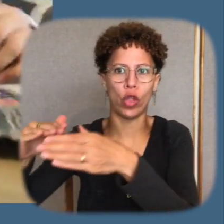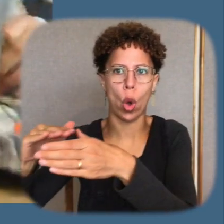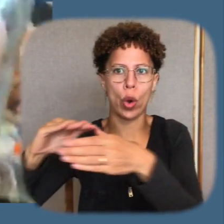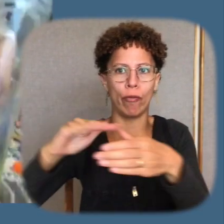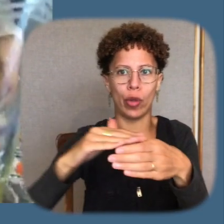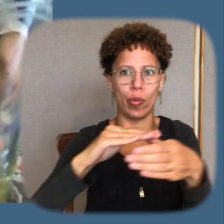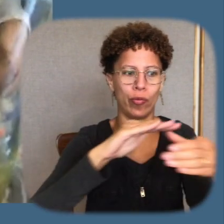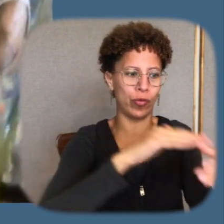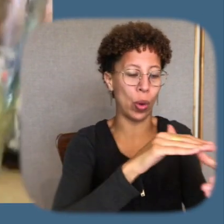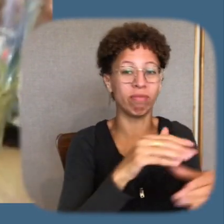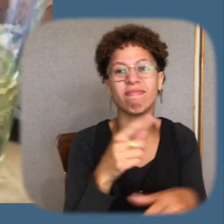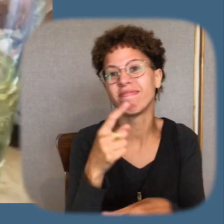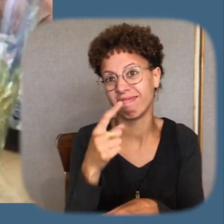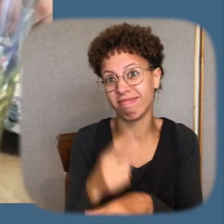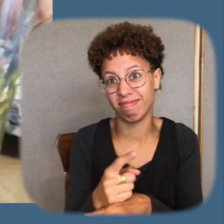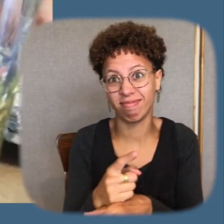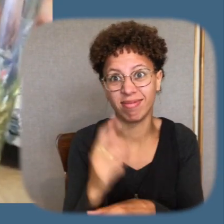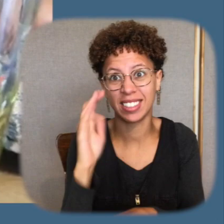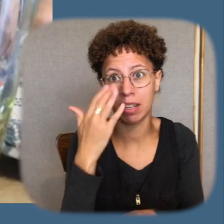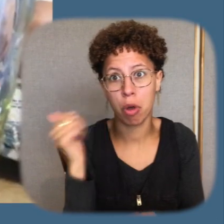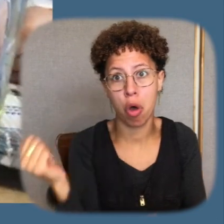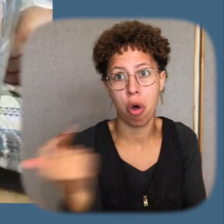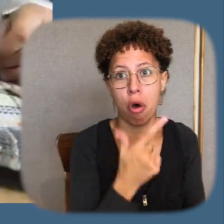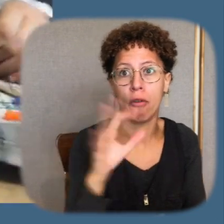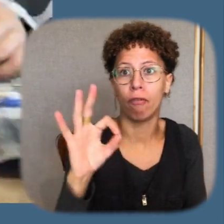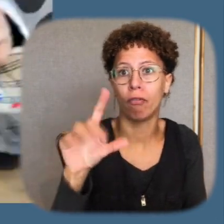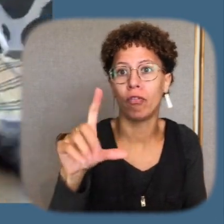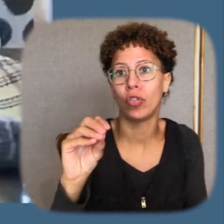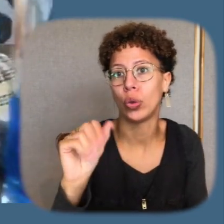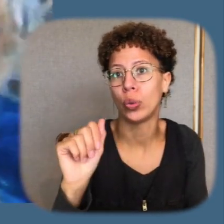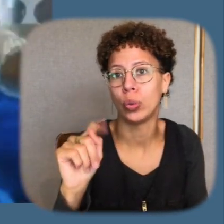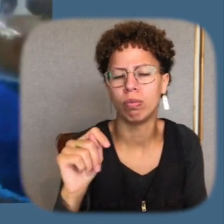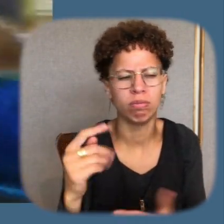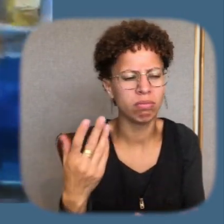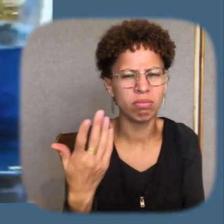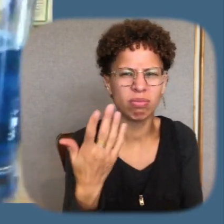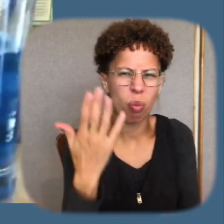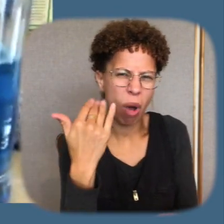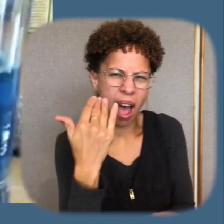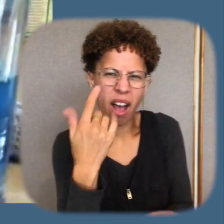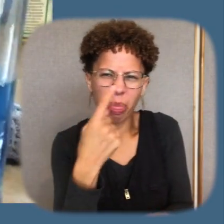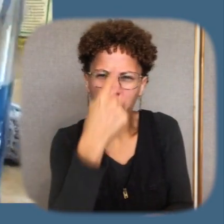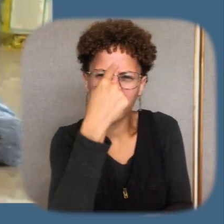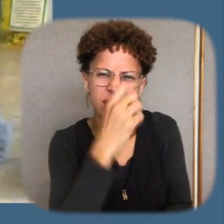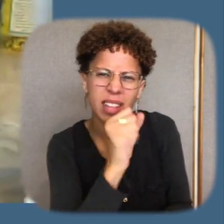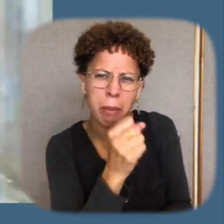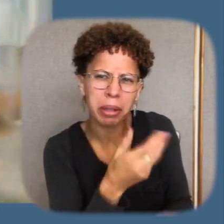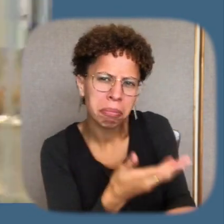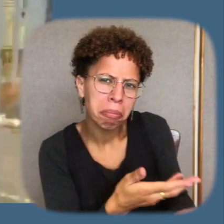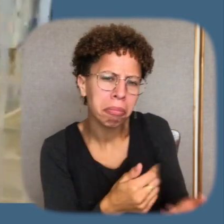right. The leaves have all floated. Simon, why do you think that is?